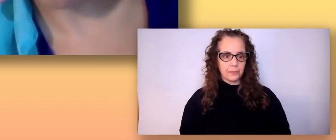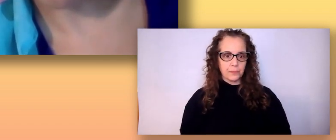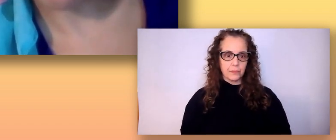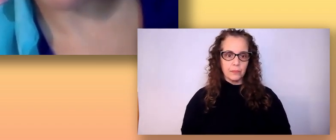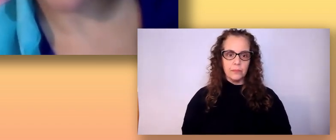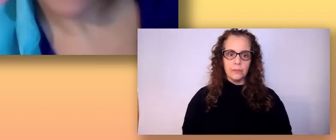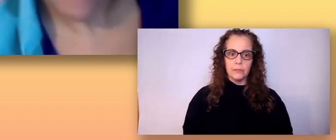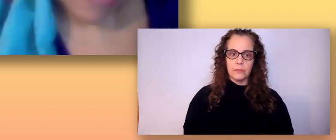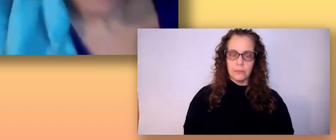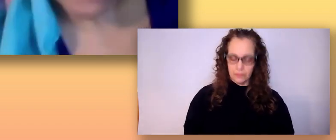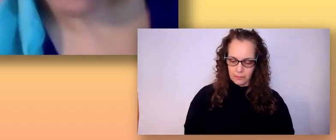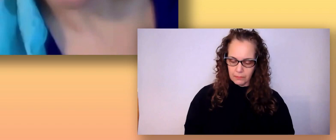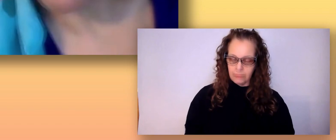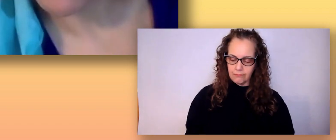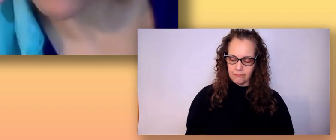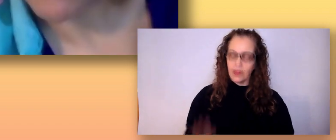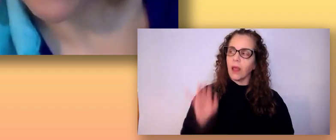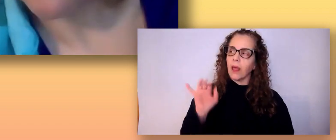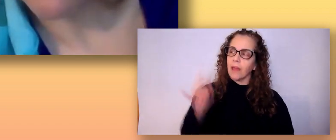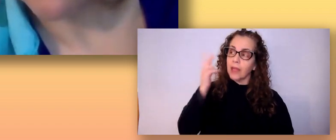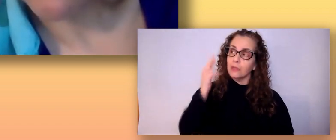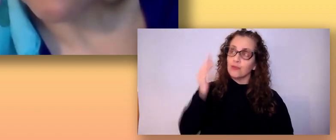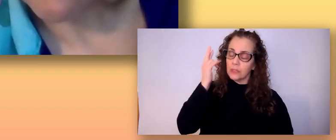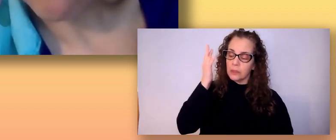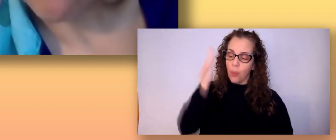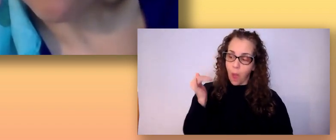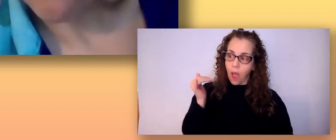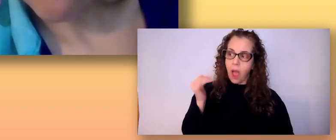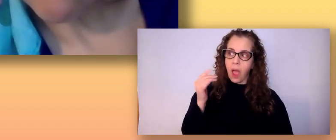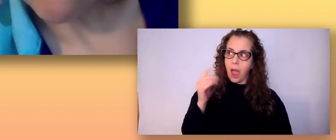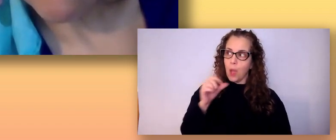So that's why you don't want to be near me.